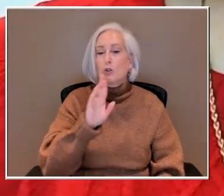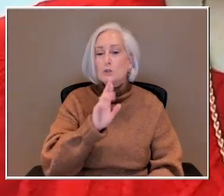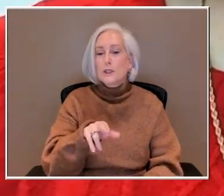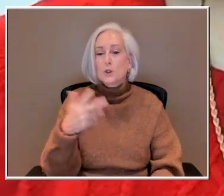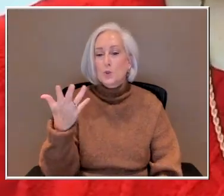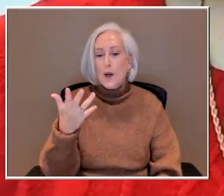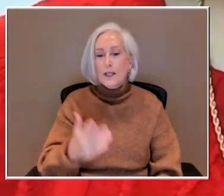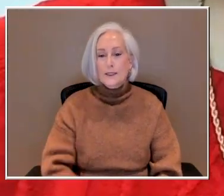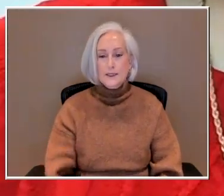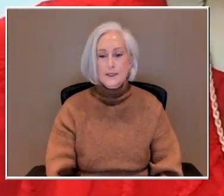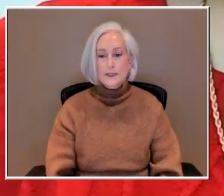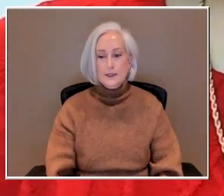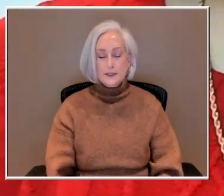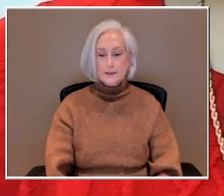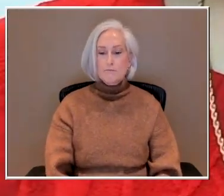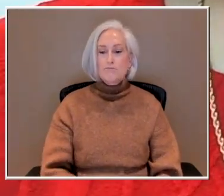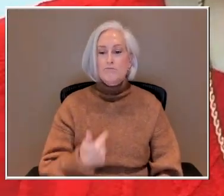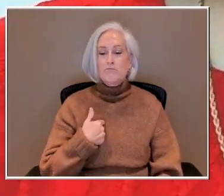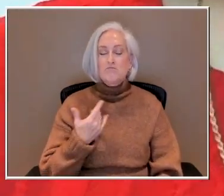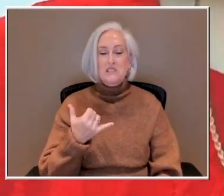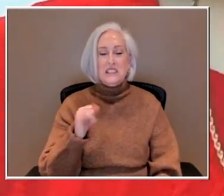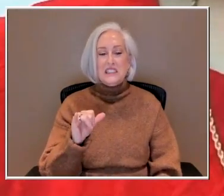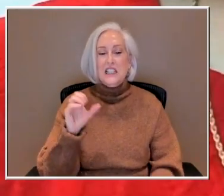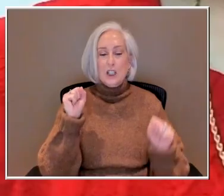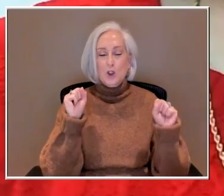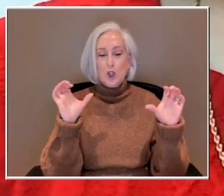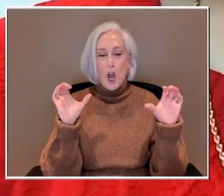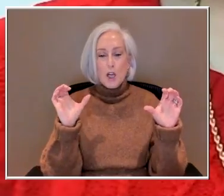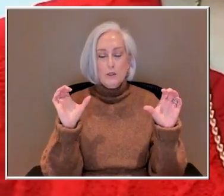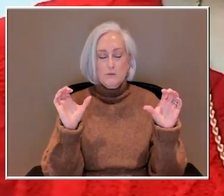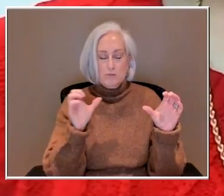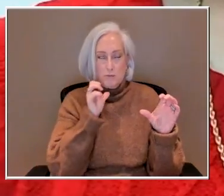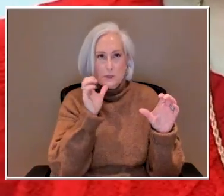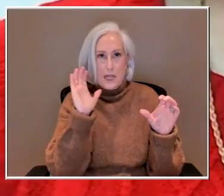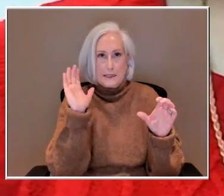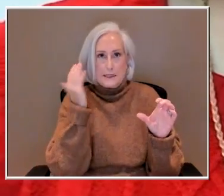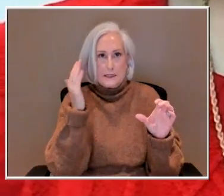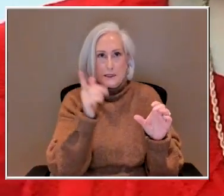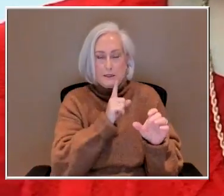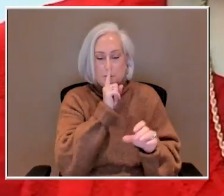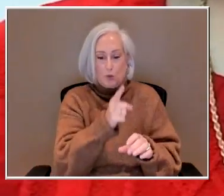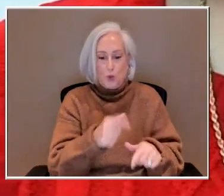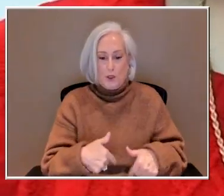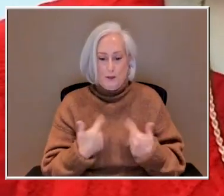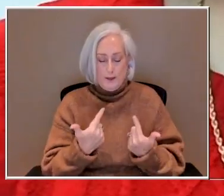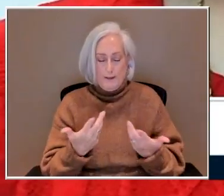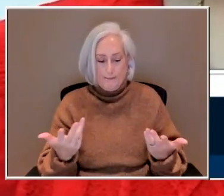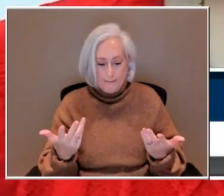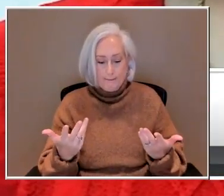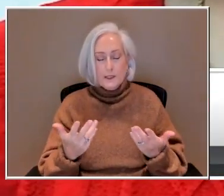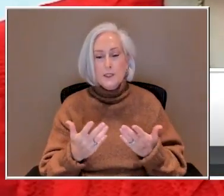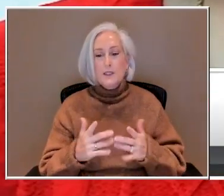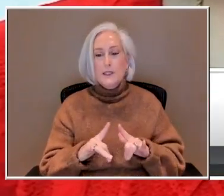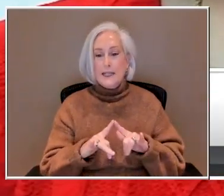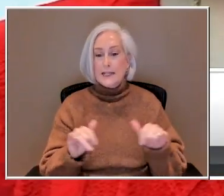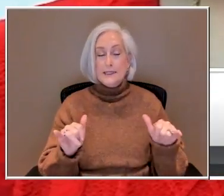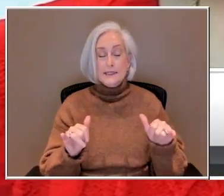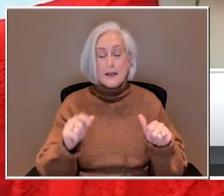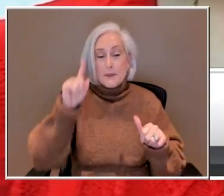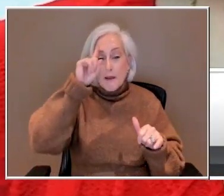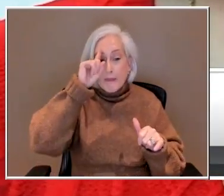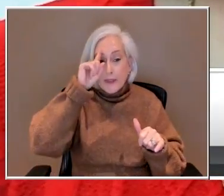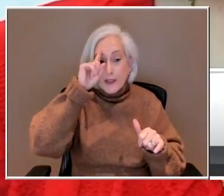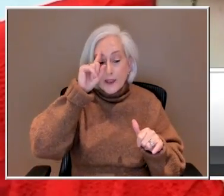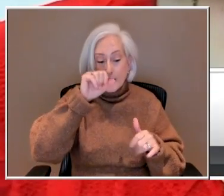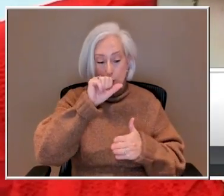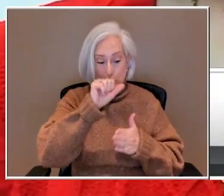I think I was still kind of mostly in shock. It just didn't seem real to me. And then all of a sudden sitting there going over the surgical options and hearing